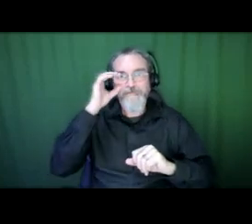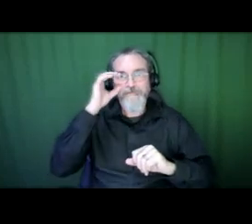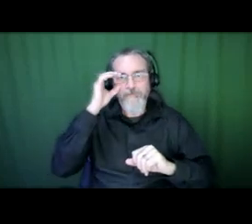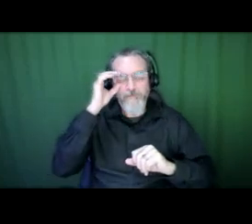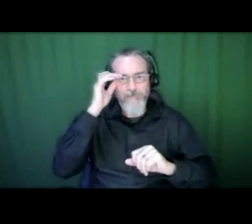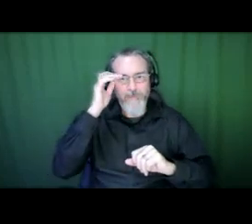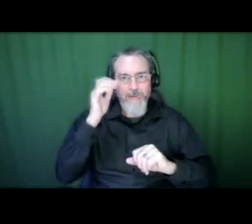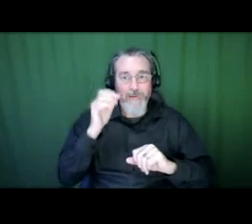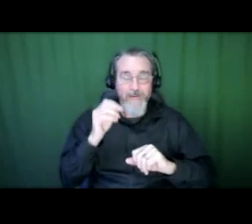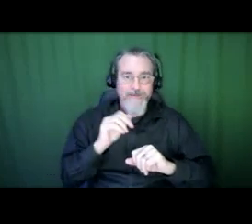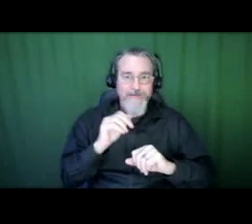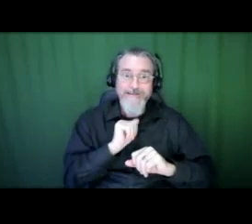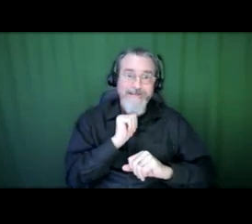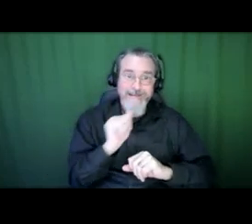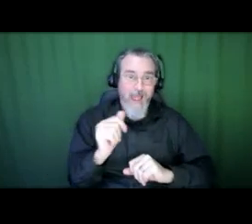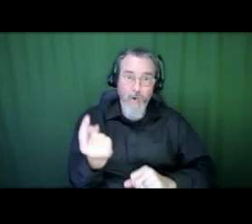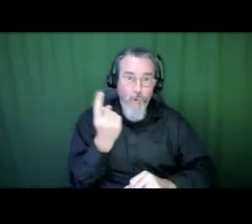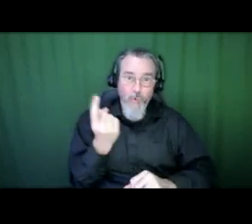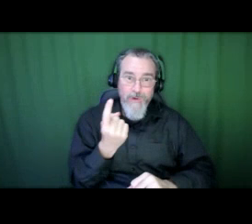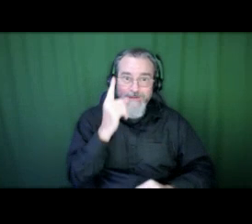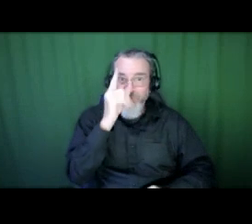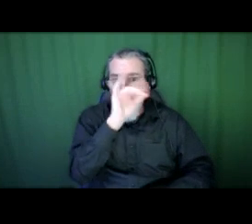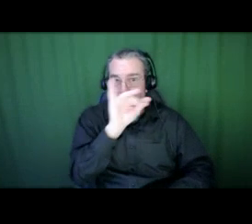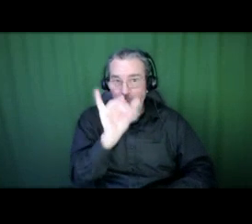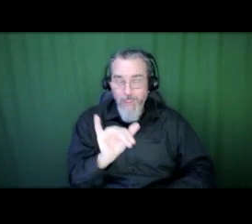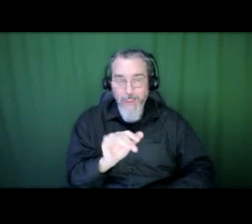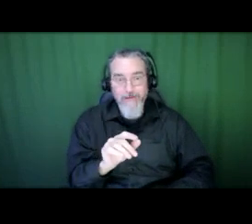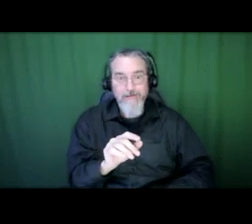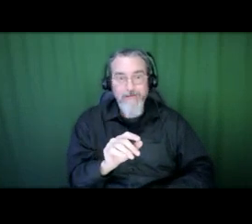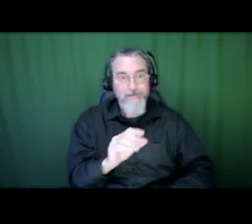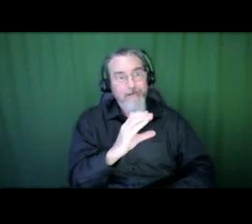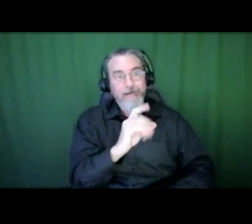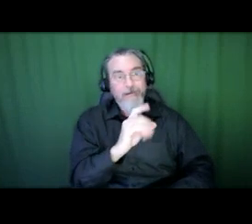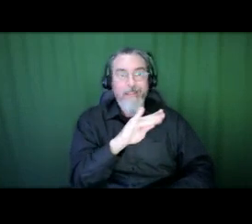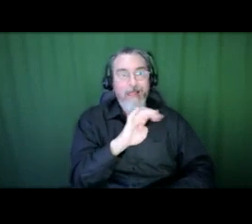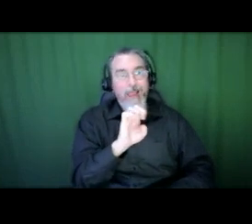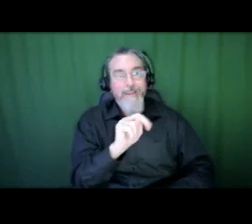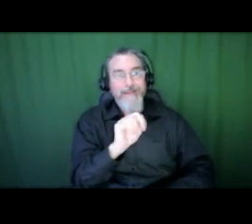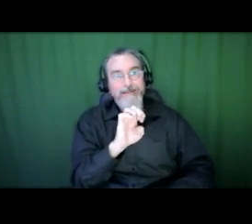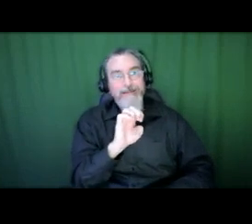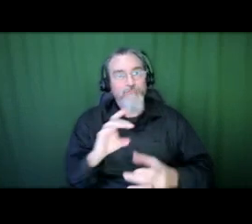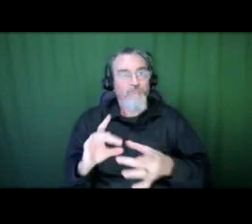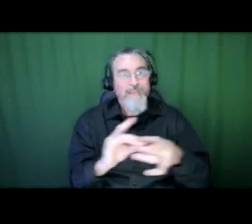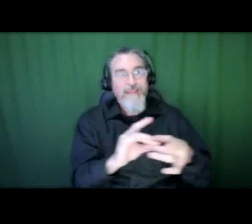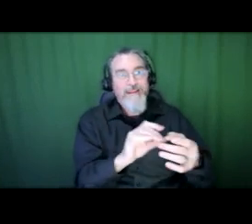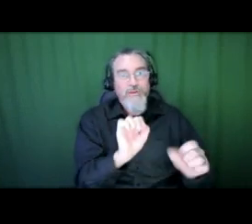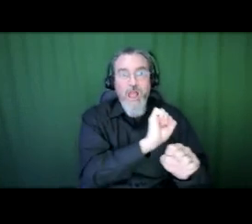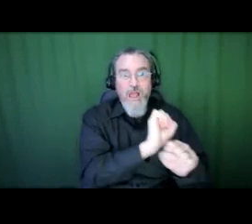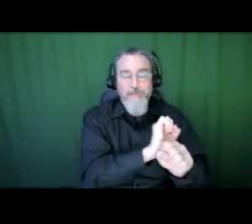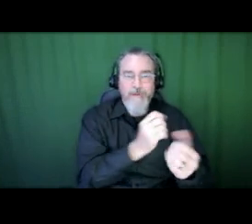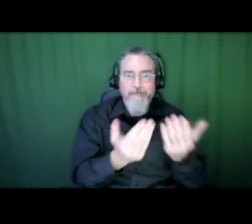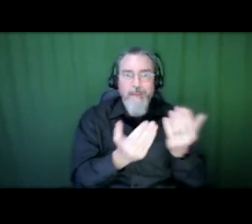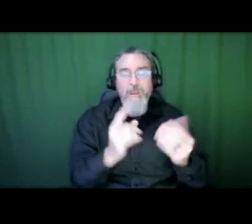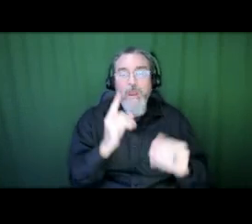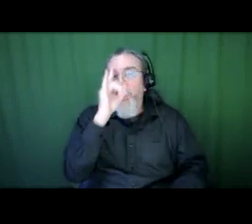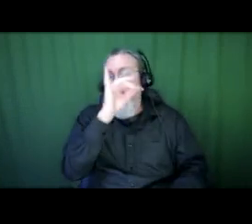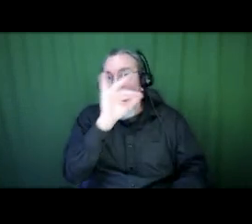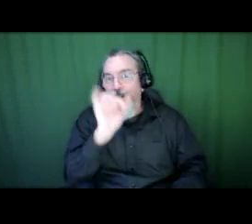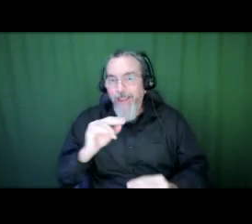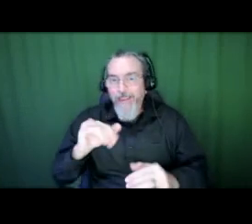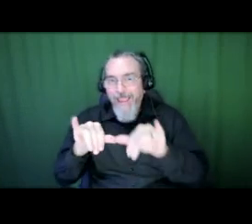it's not always going to look like a climate job first. It might look more like an engineer or a construction